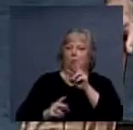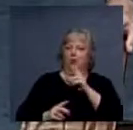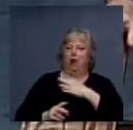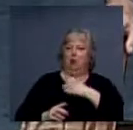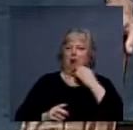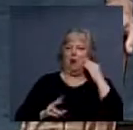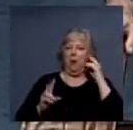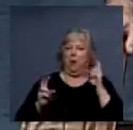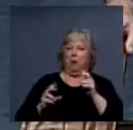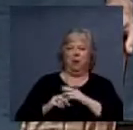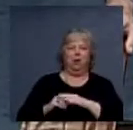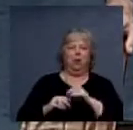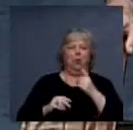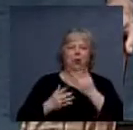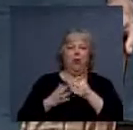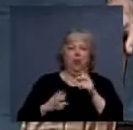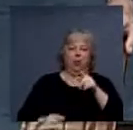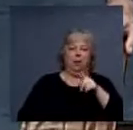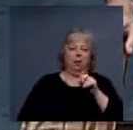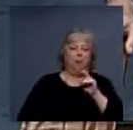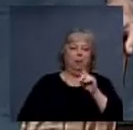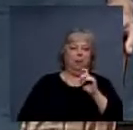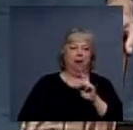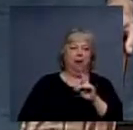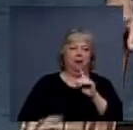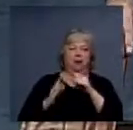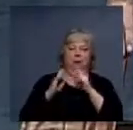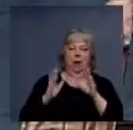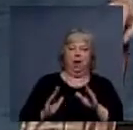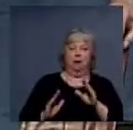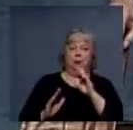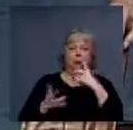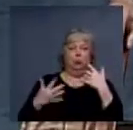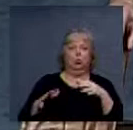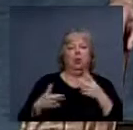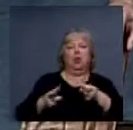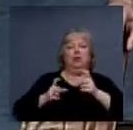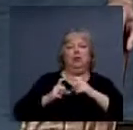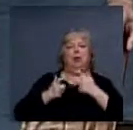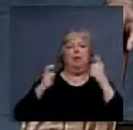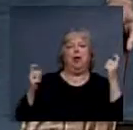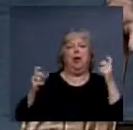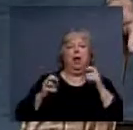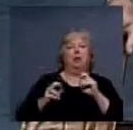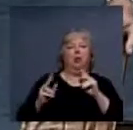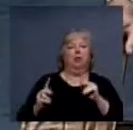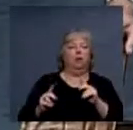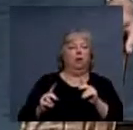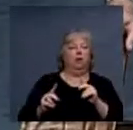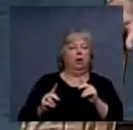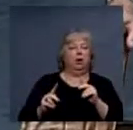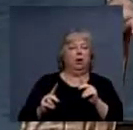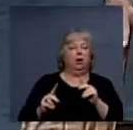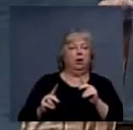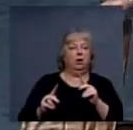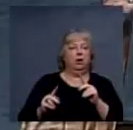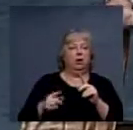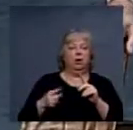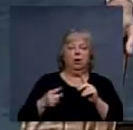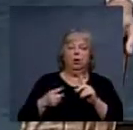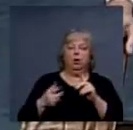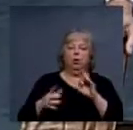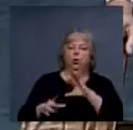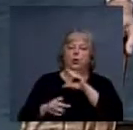Packet House is giving me a huge opportunity to use, what Jeremy said, the type of